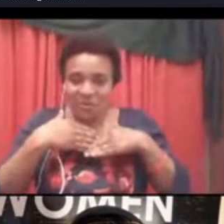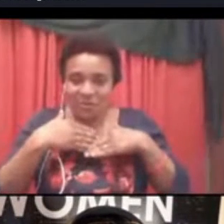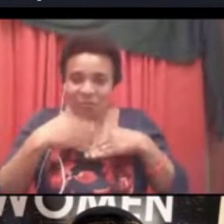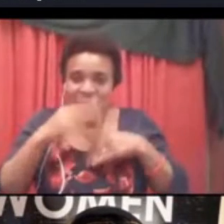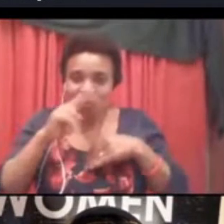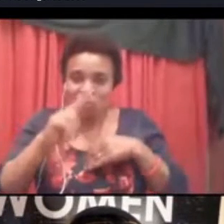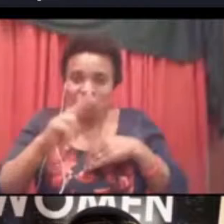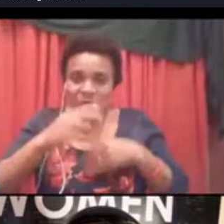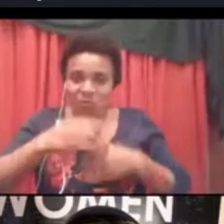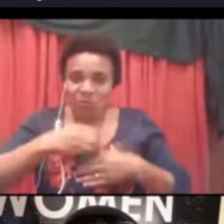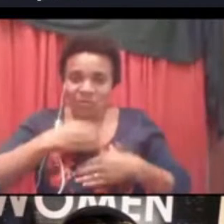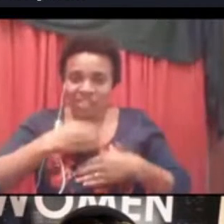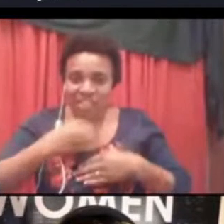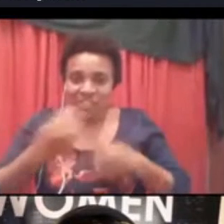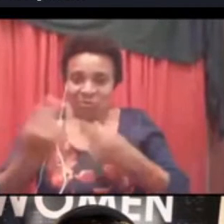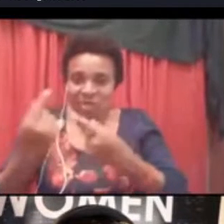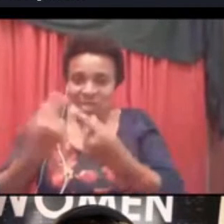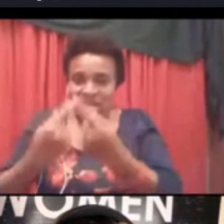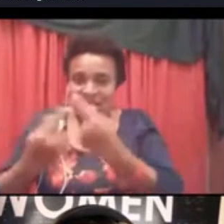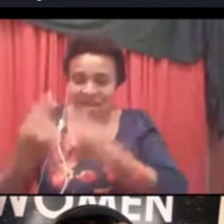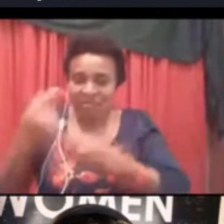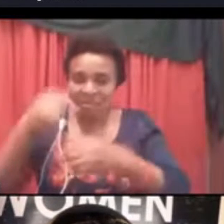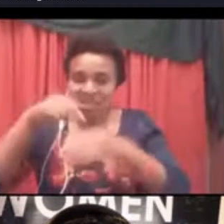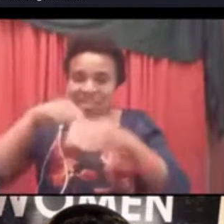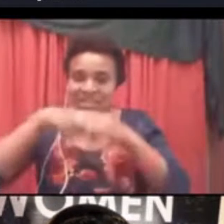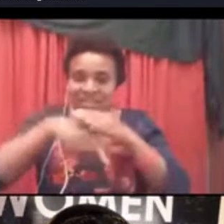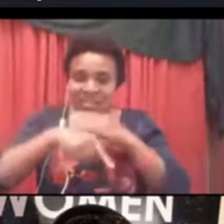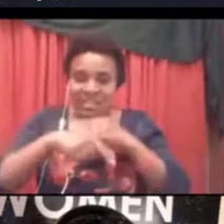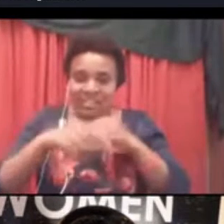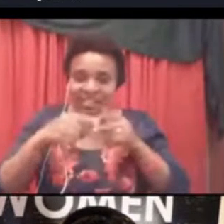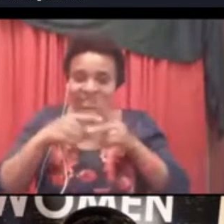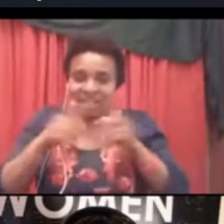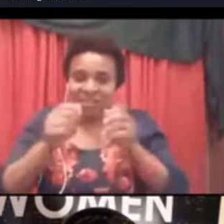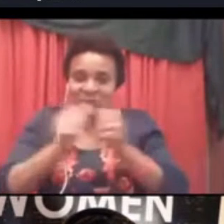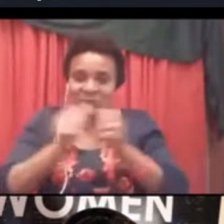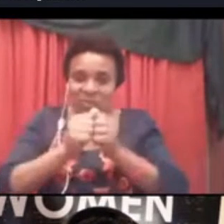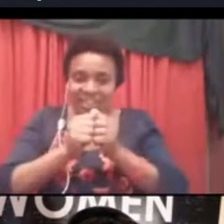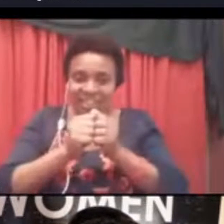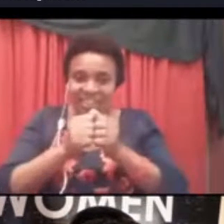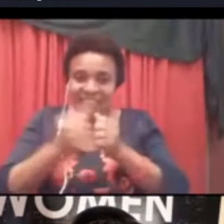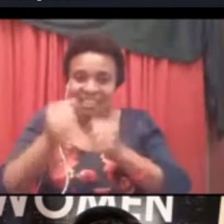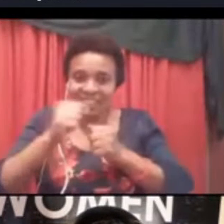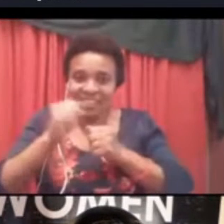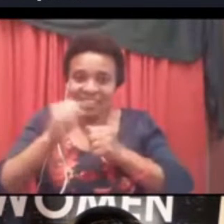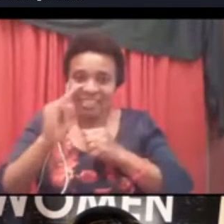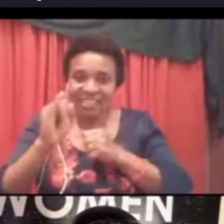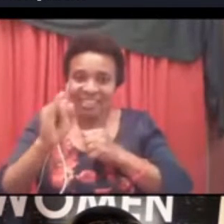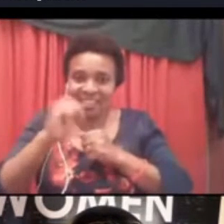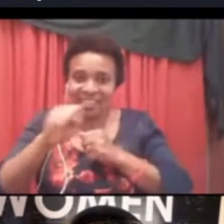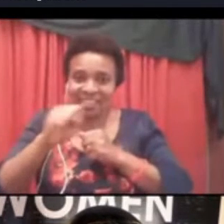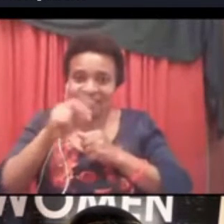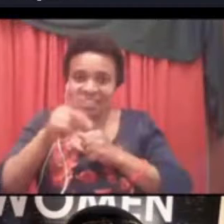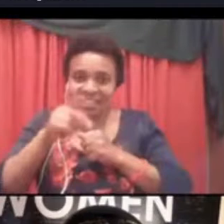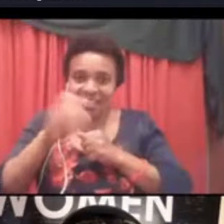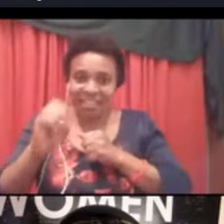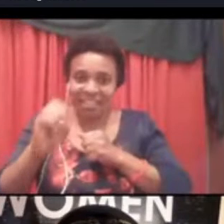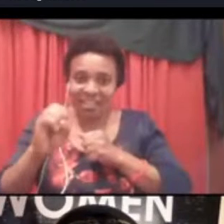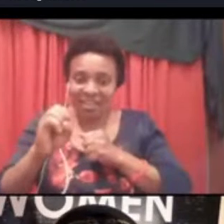are already coming in, so we're gonna start with Mr. Mamadou Cisse, and then follow up